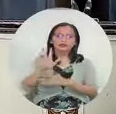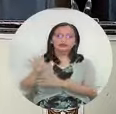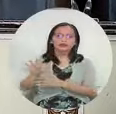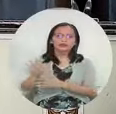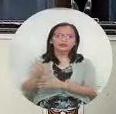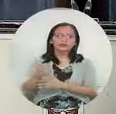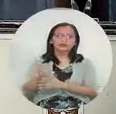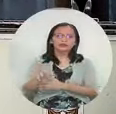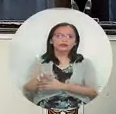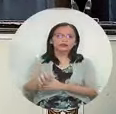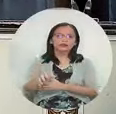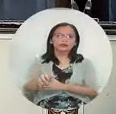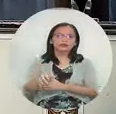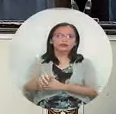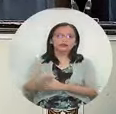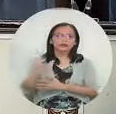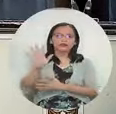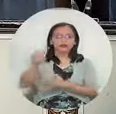5,000 in Sunday school.